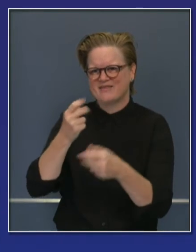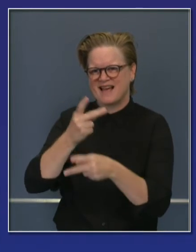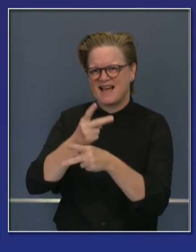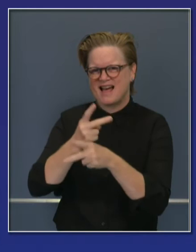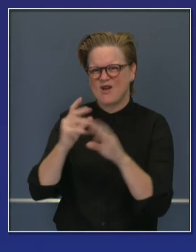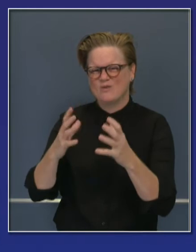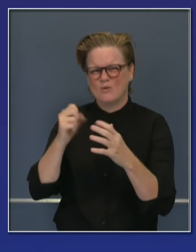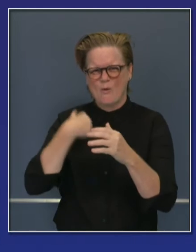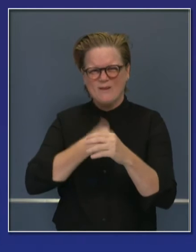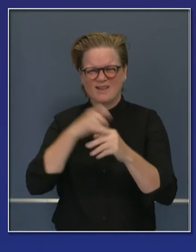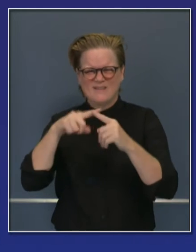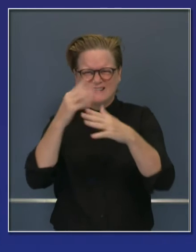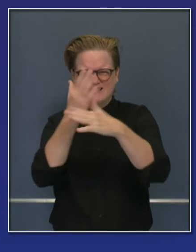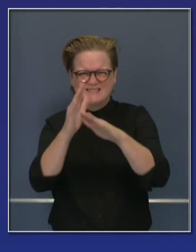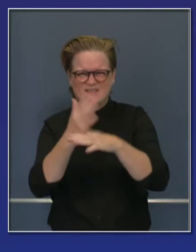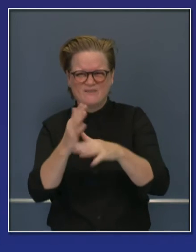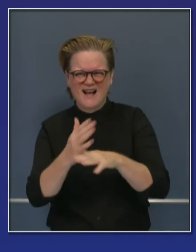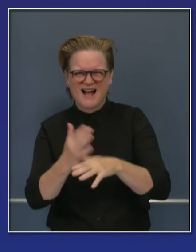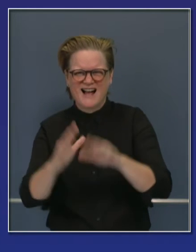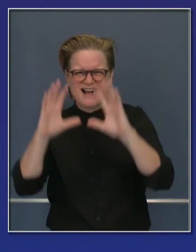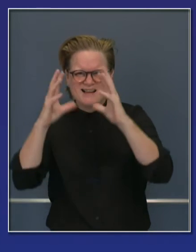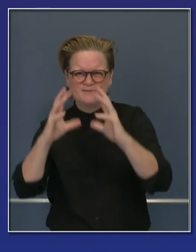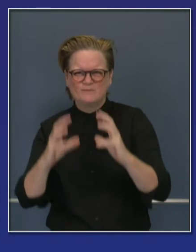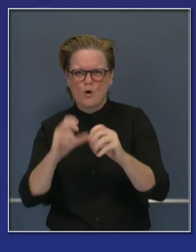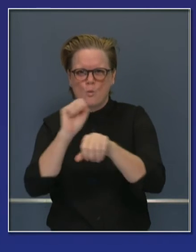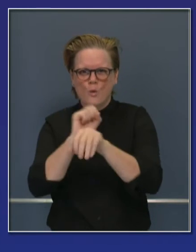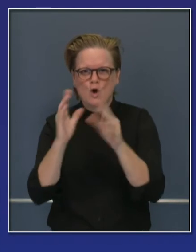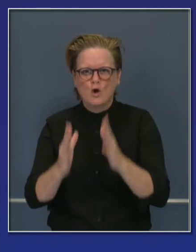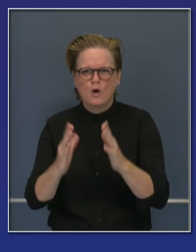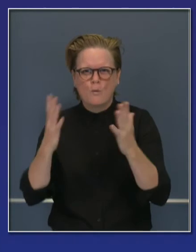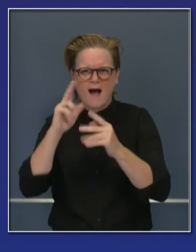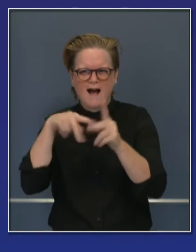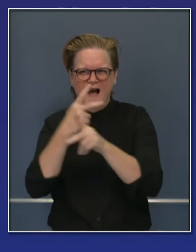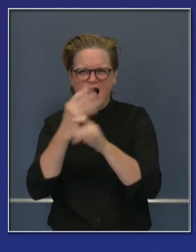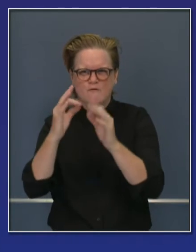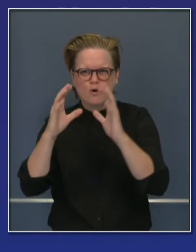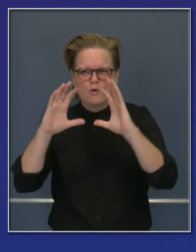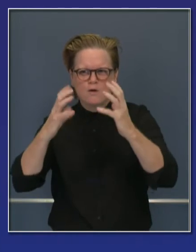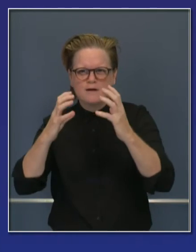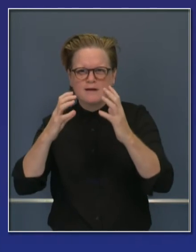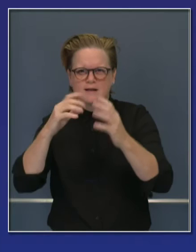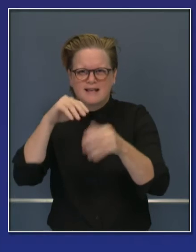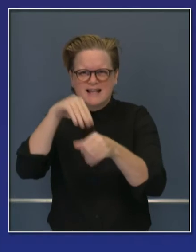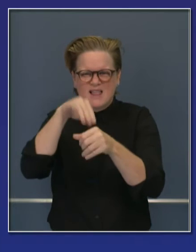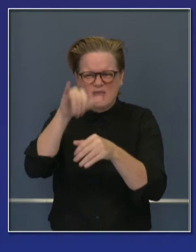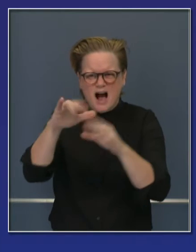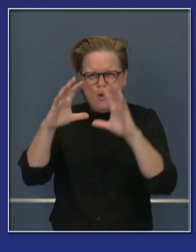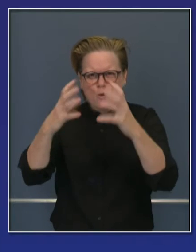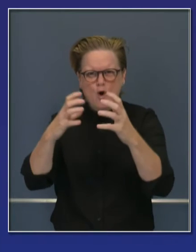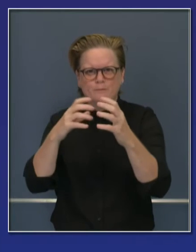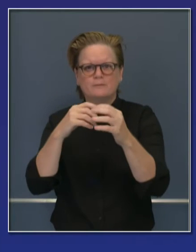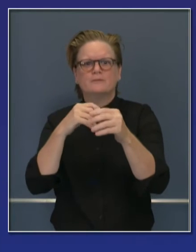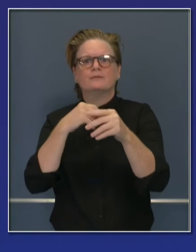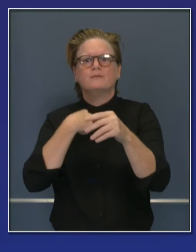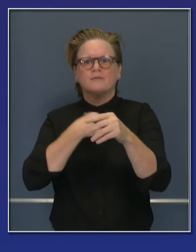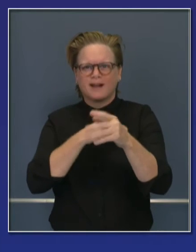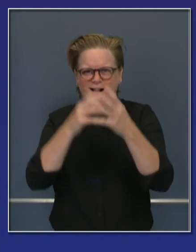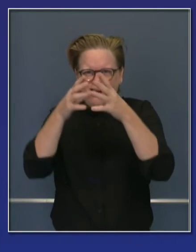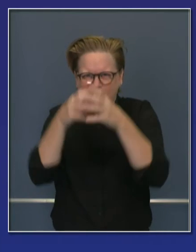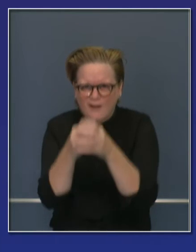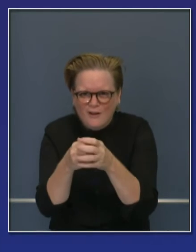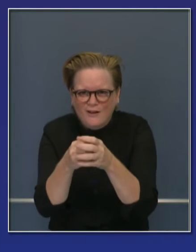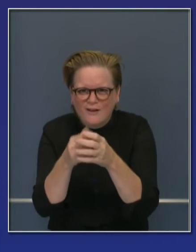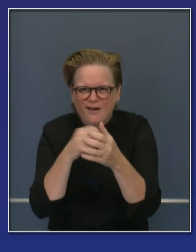providing not only a plan, but beginning to socialize that plan with our community advisory work